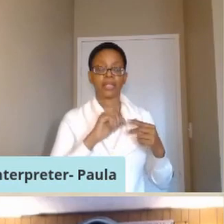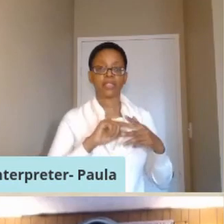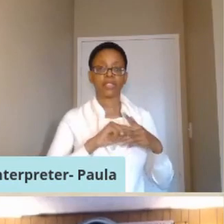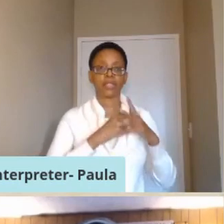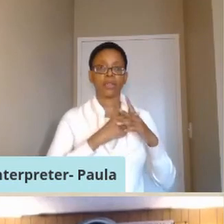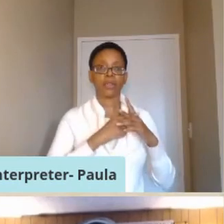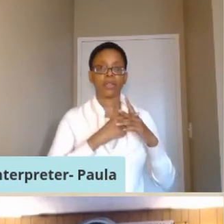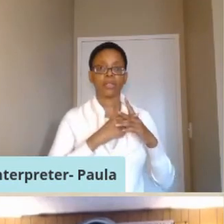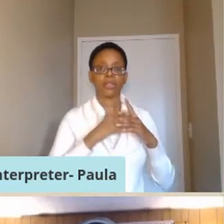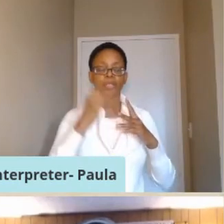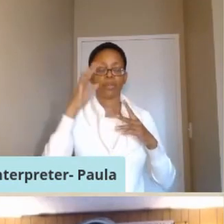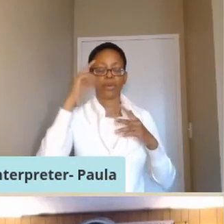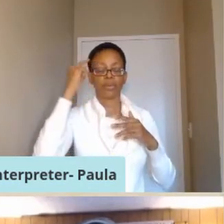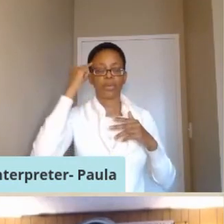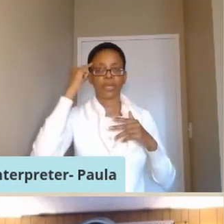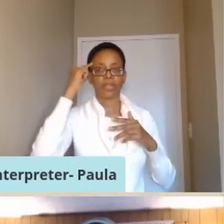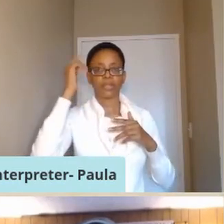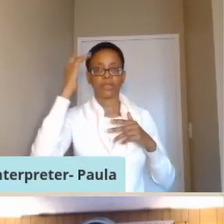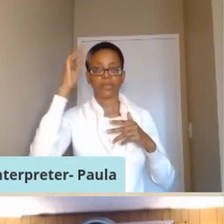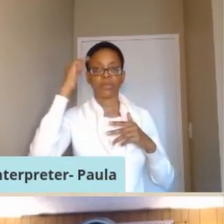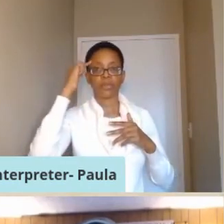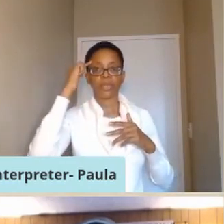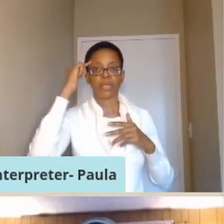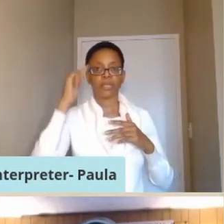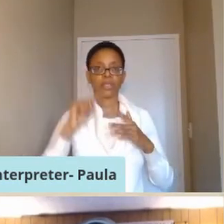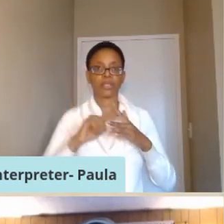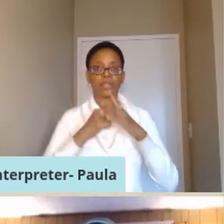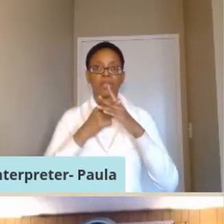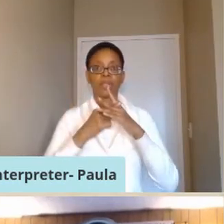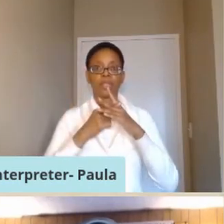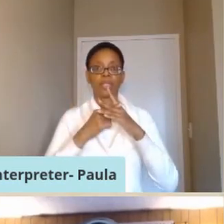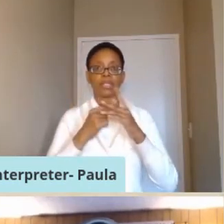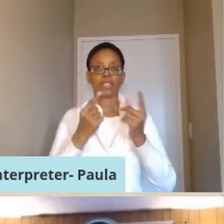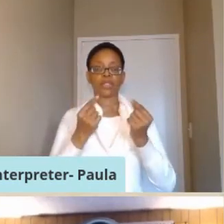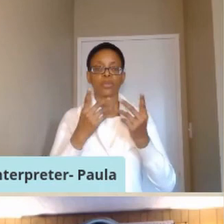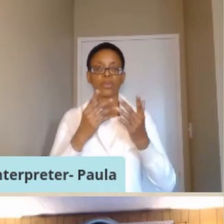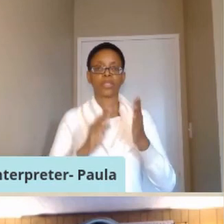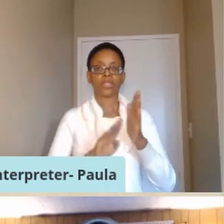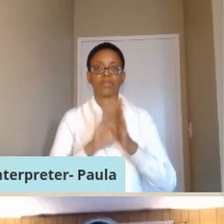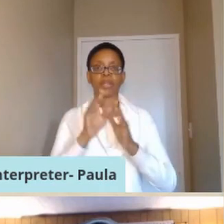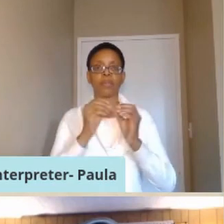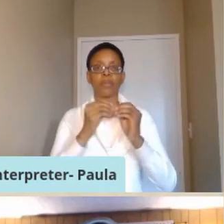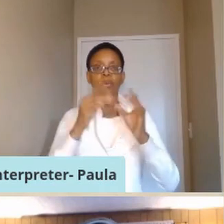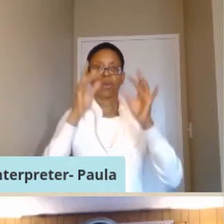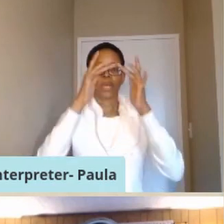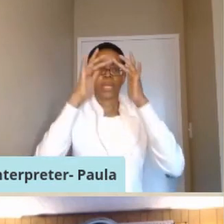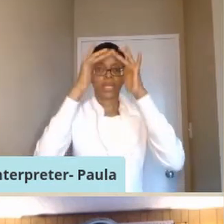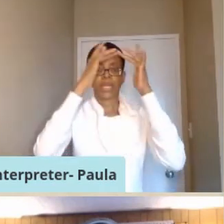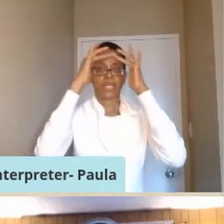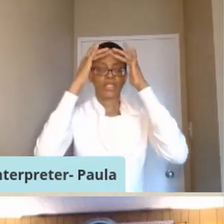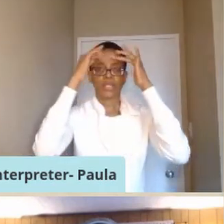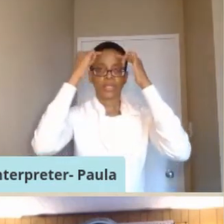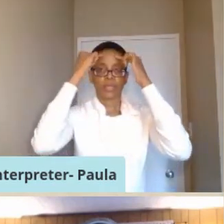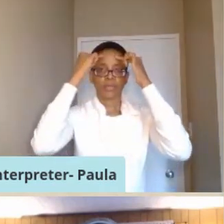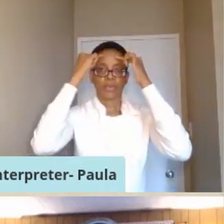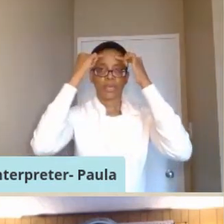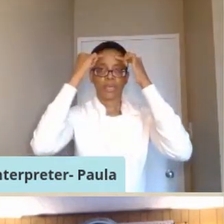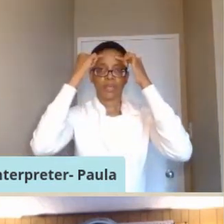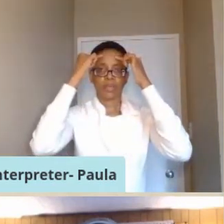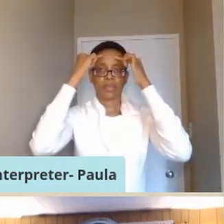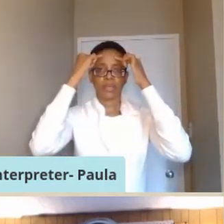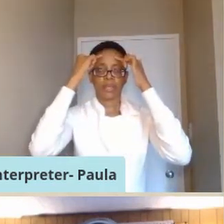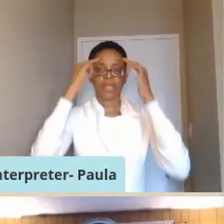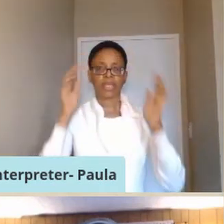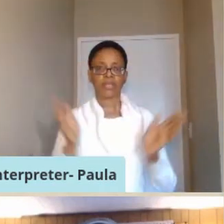When the smart brain is activated, it will generate new neural connection and will help for